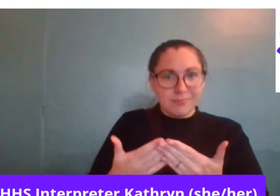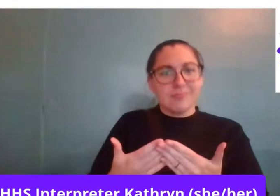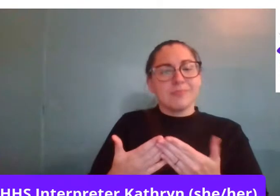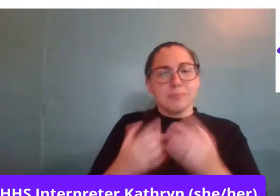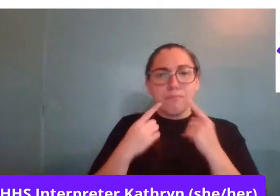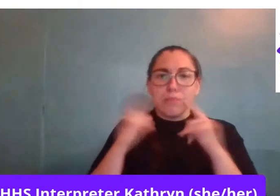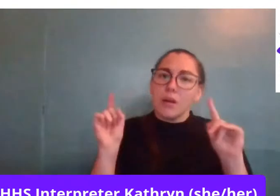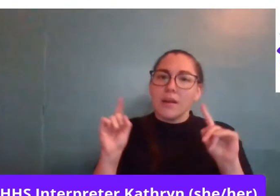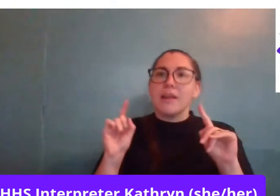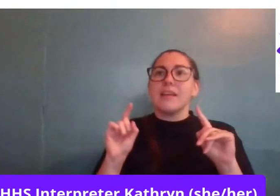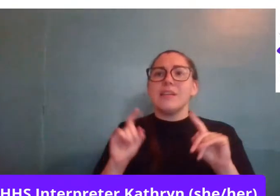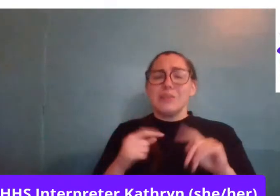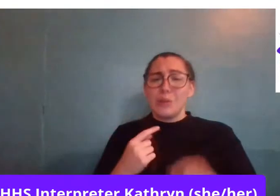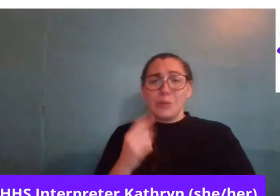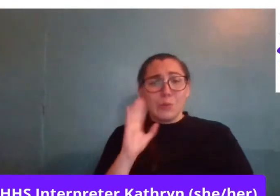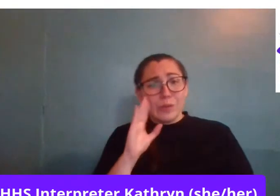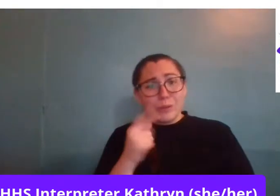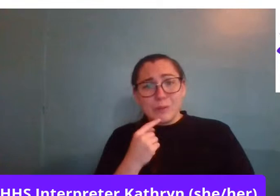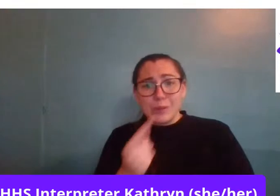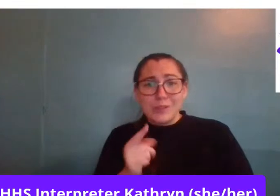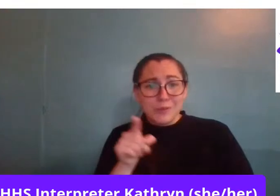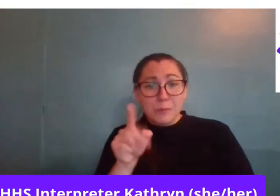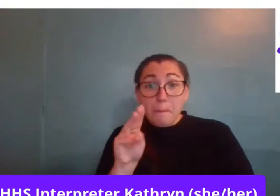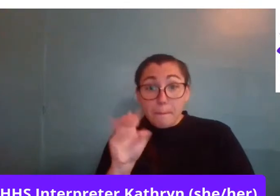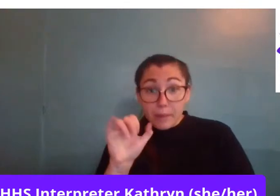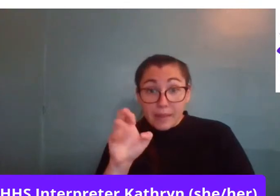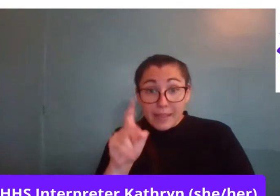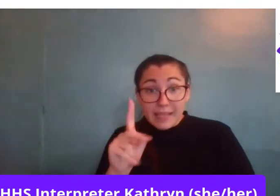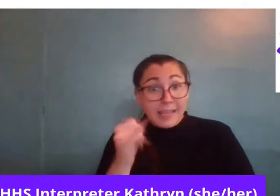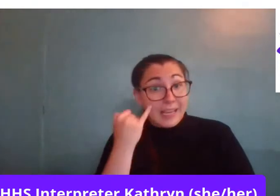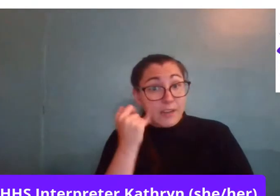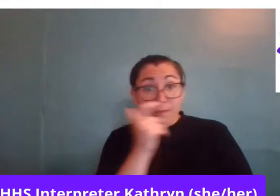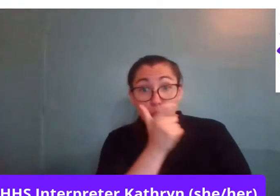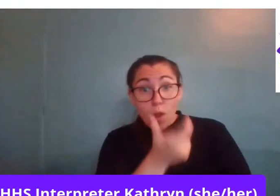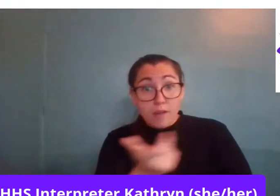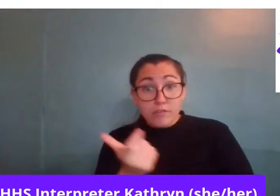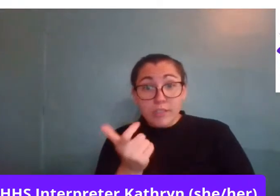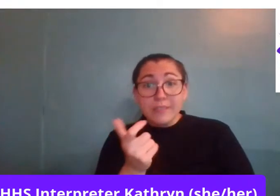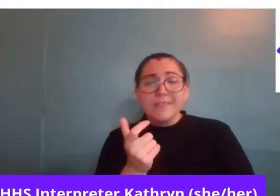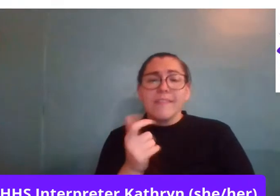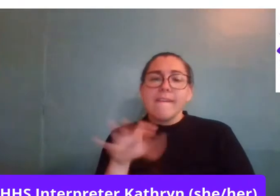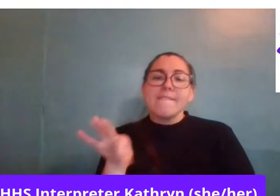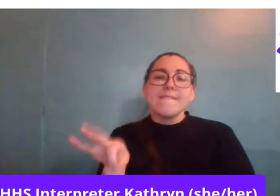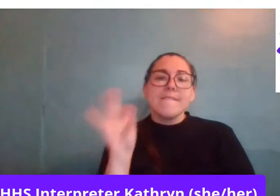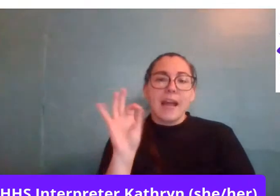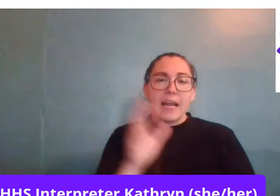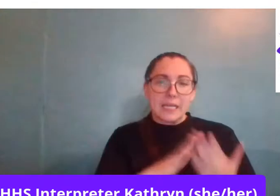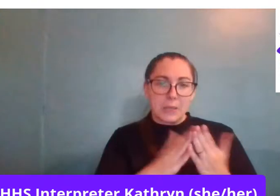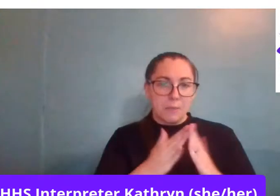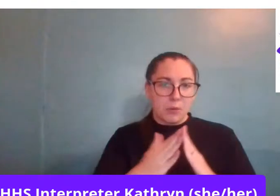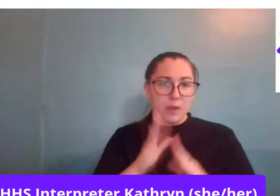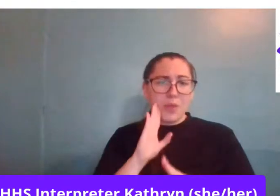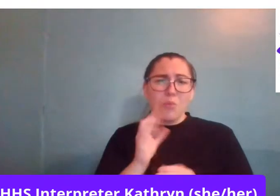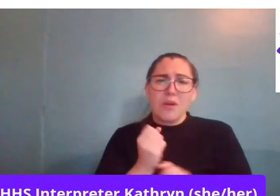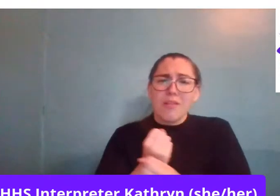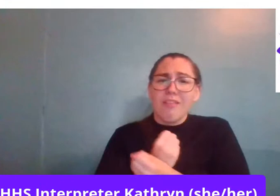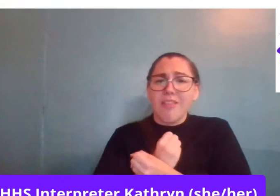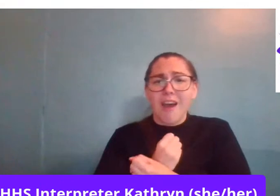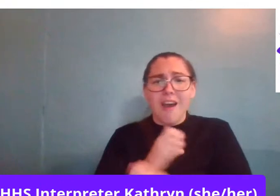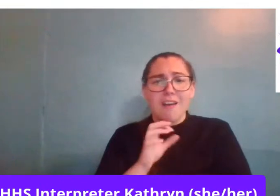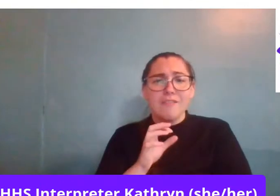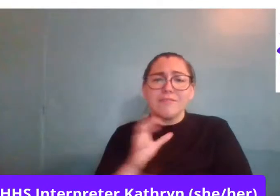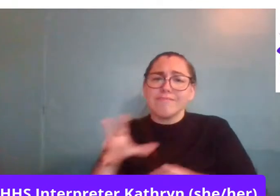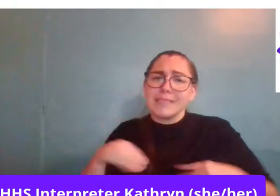you, Malik, and anyone who is watching, you need to find your community that will love and accept you